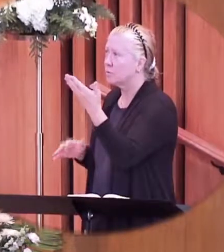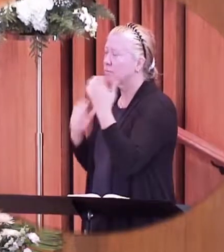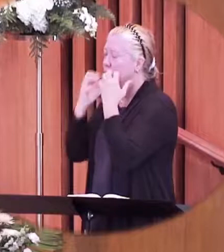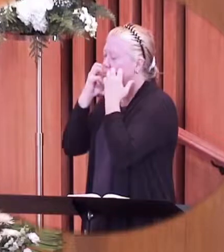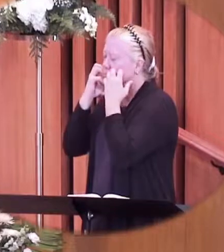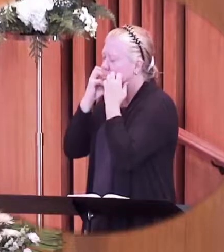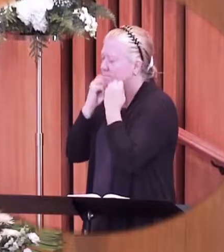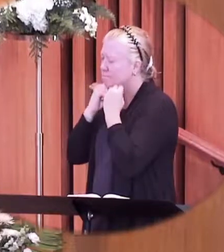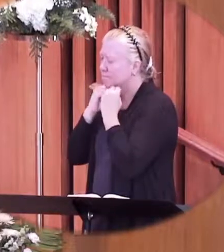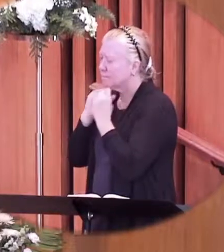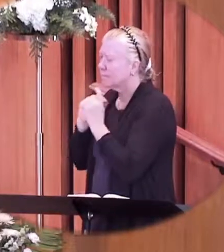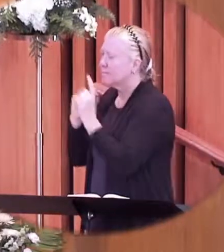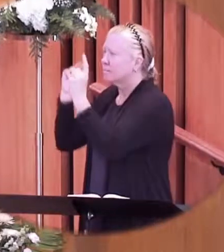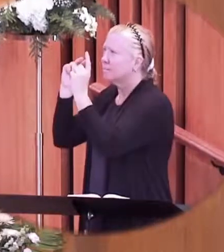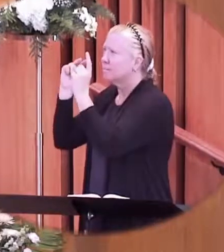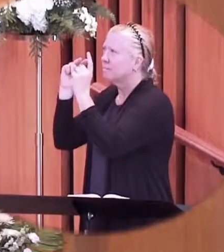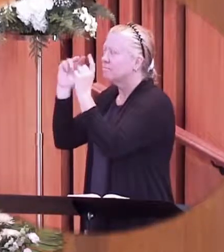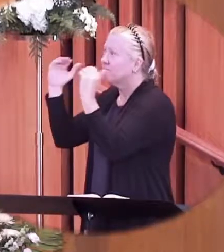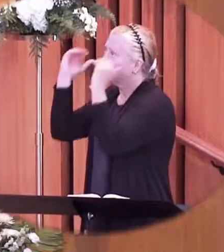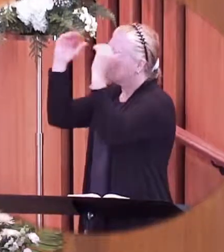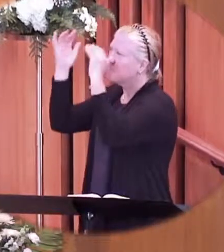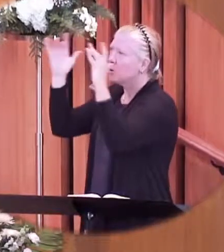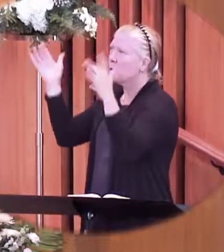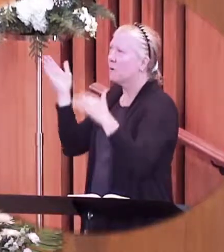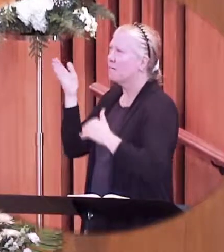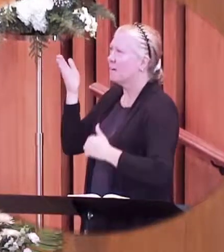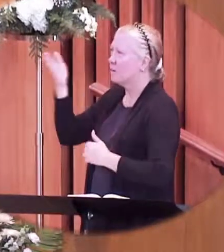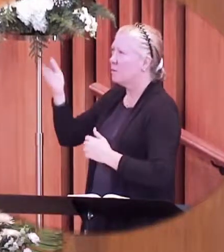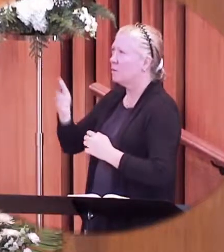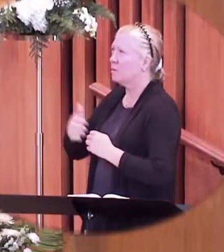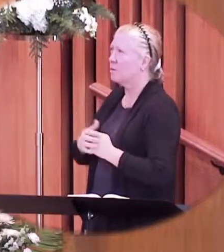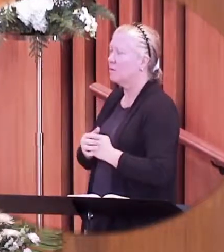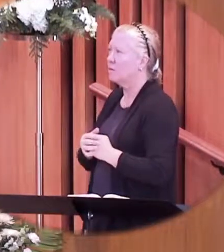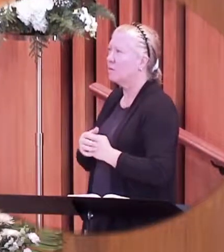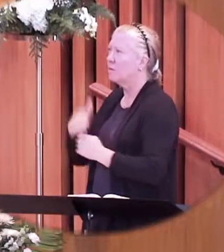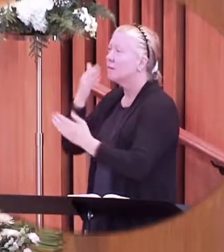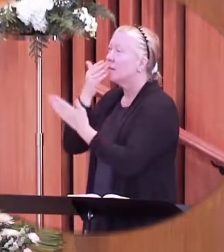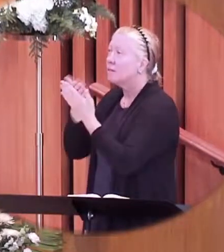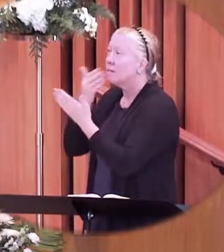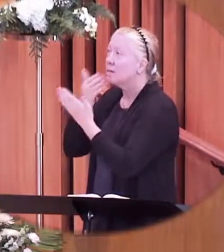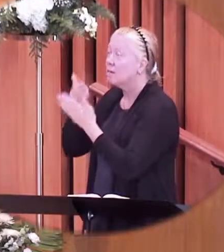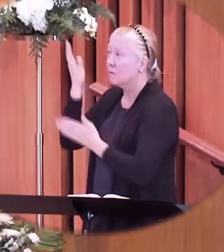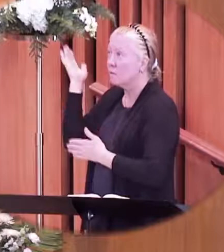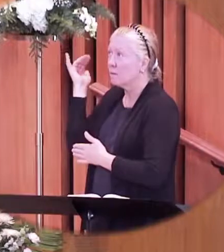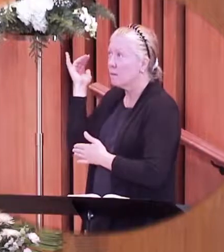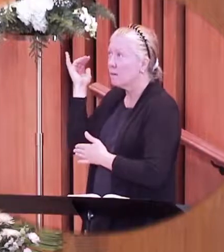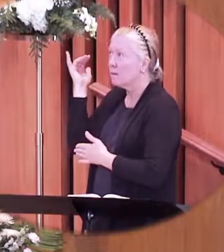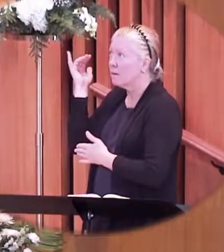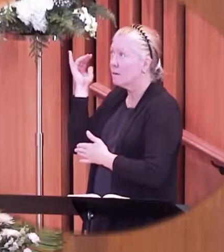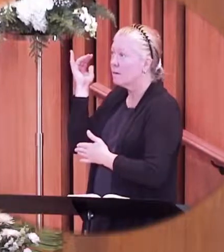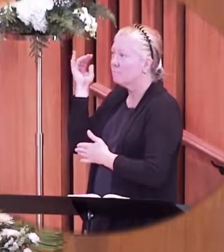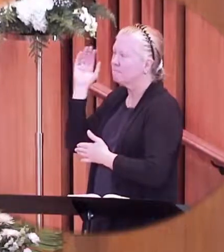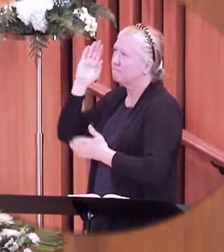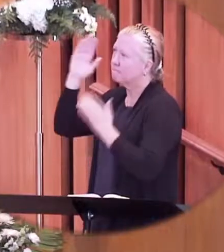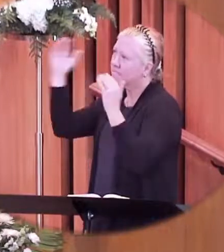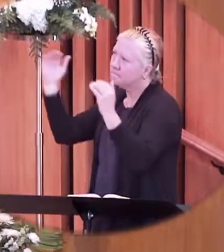you, we adore you, we glorify you, we give